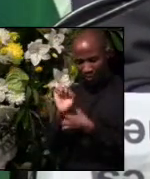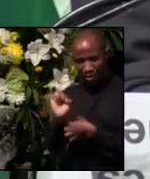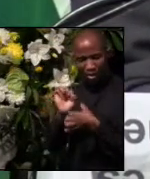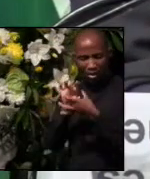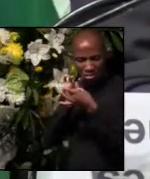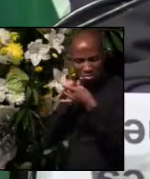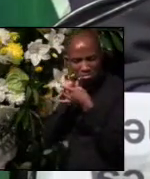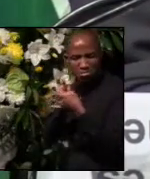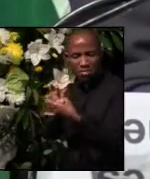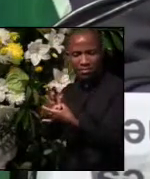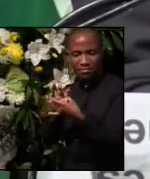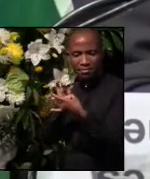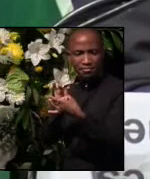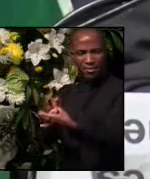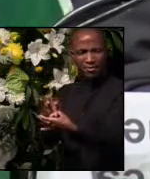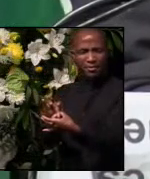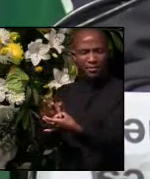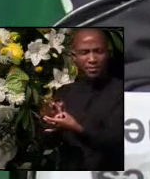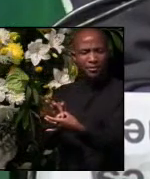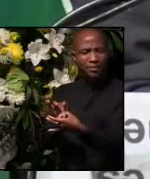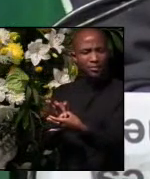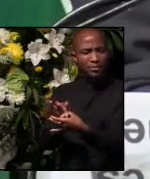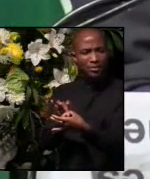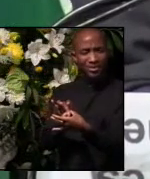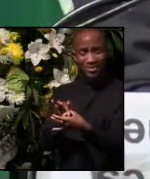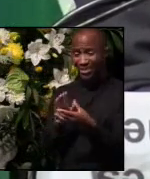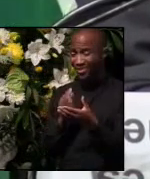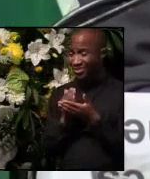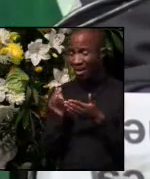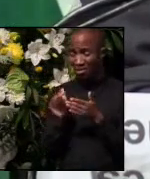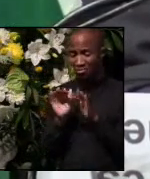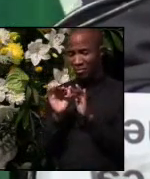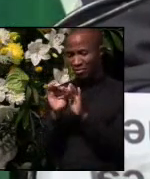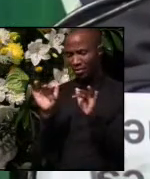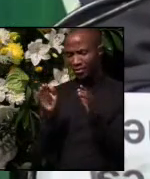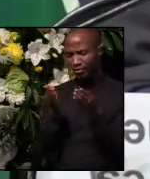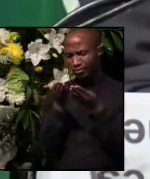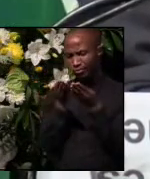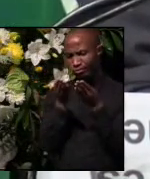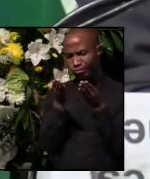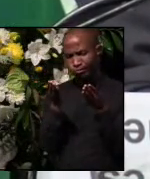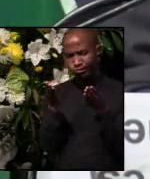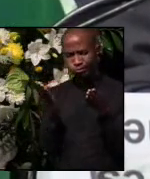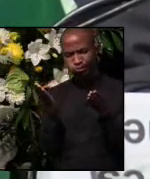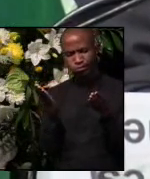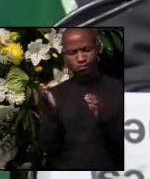error again not to say a little bit about some of these people who are they